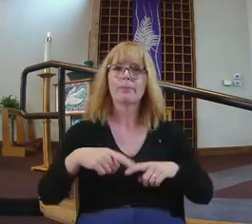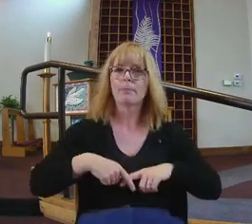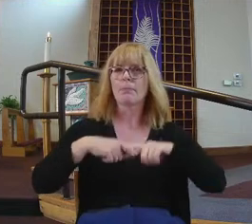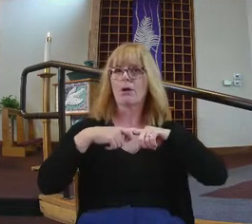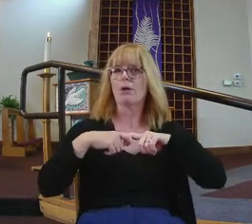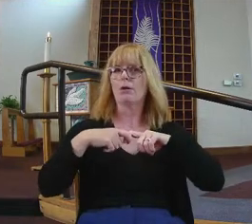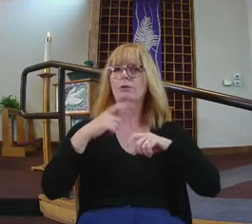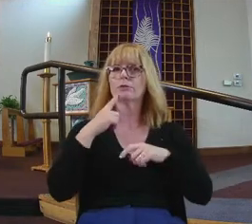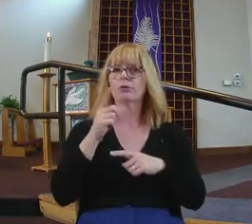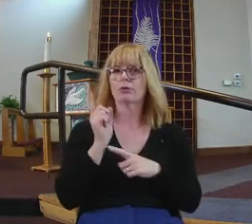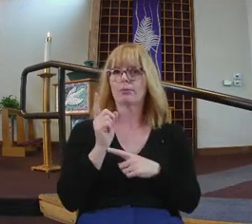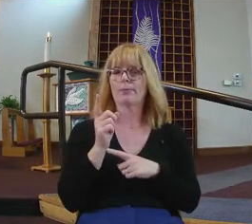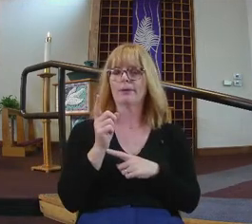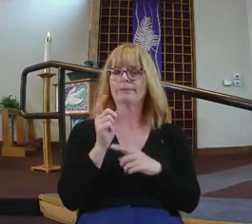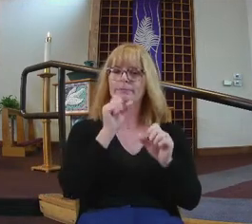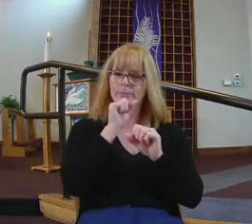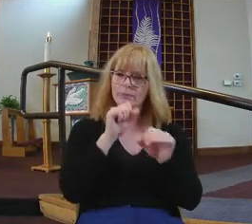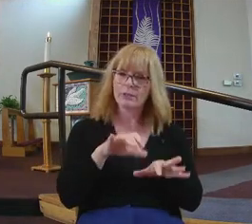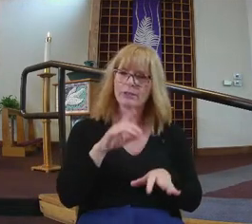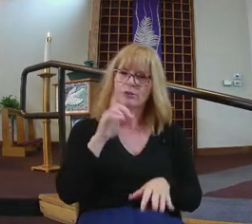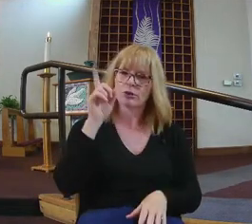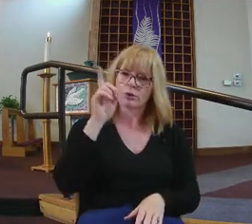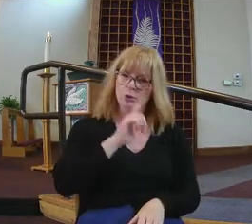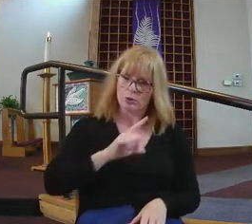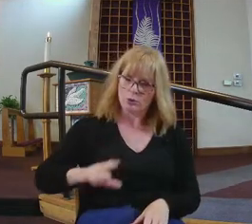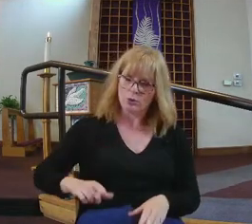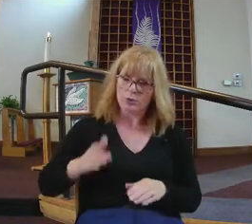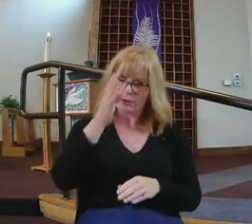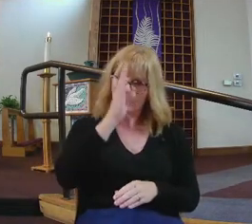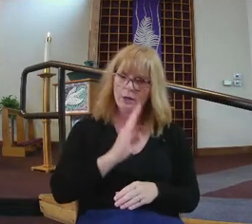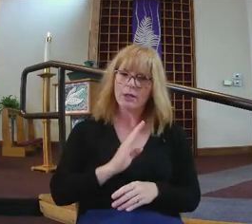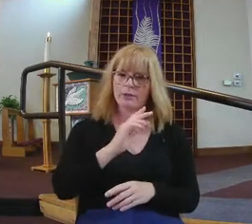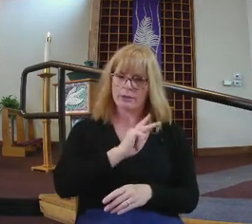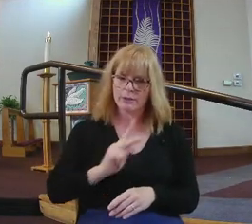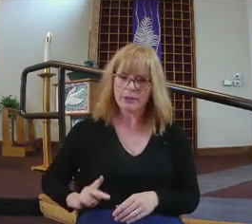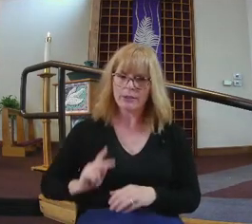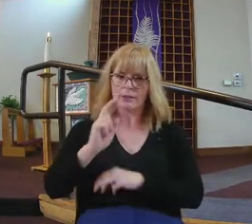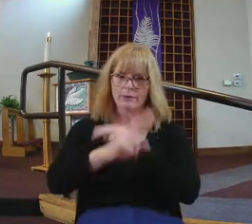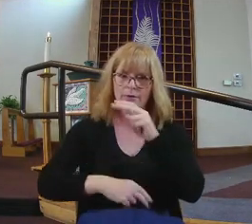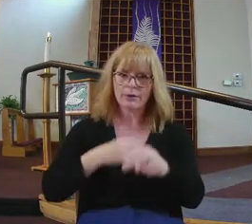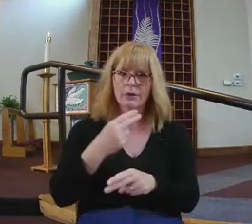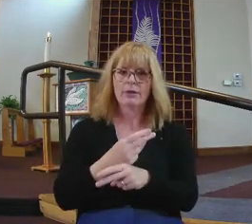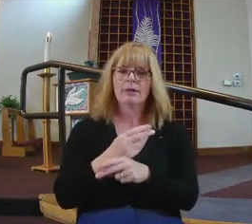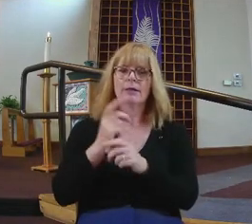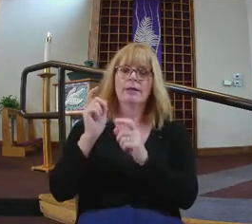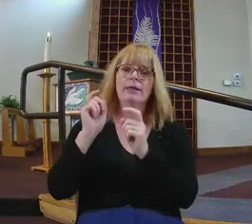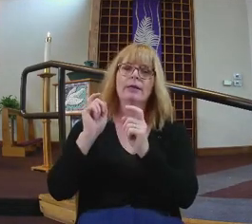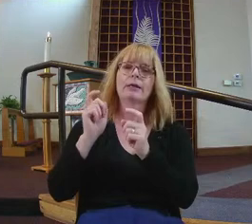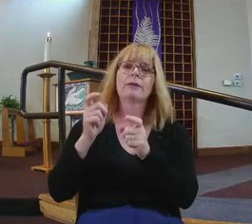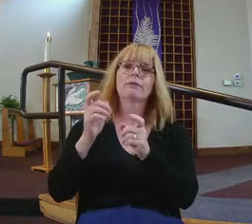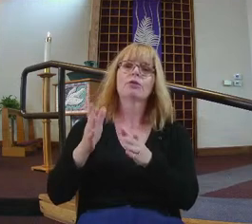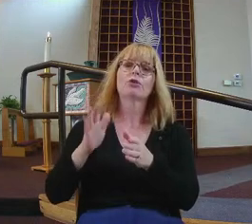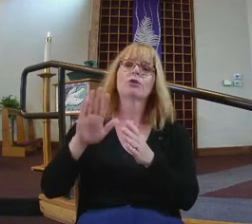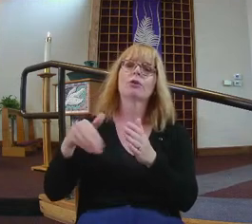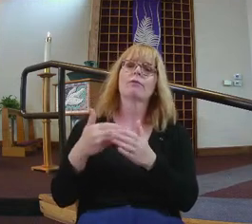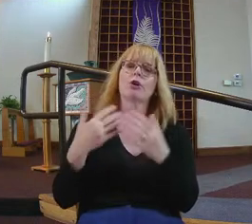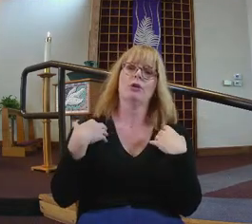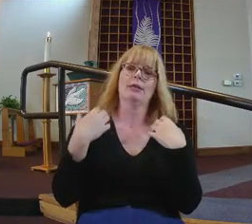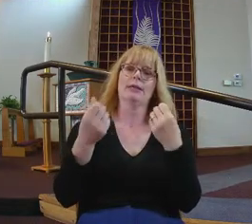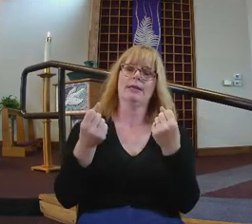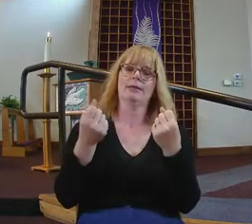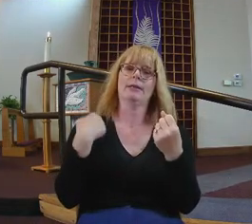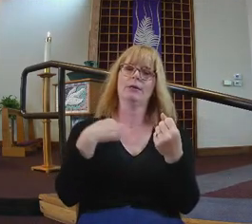door. Blessed are you, Lord God, King of the universe, the giver of all healing and wholeness. We pray